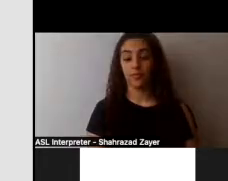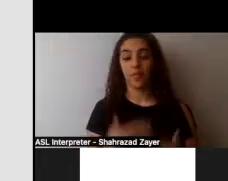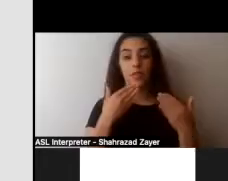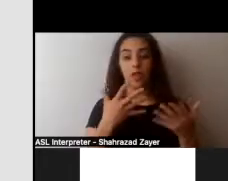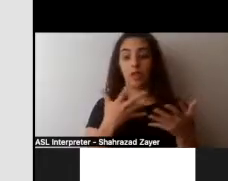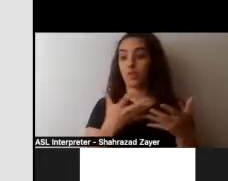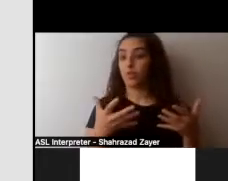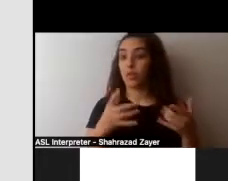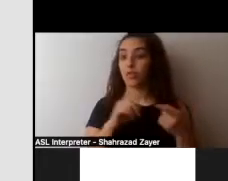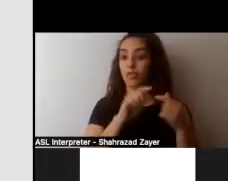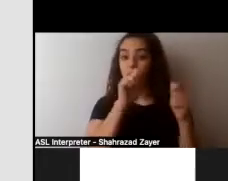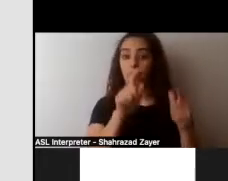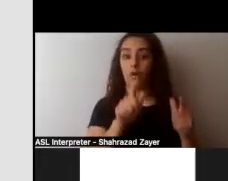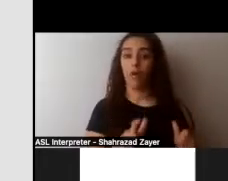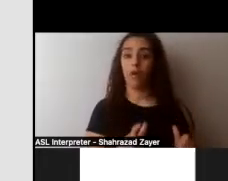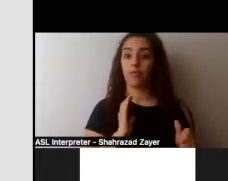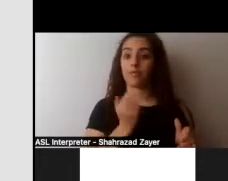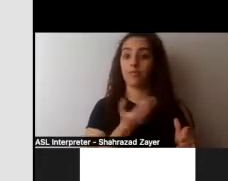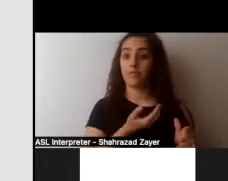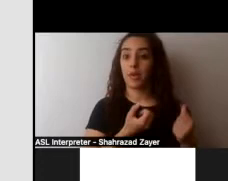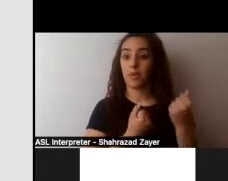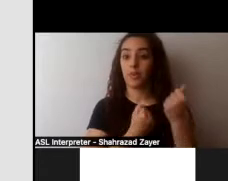to our sponsors.